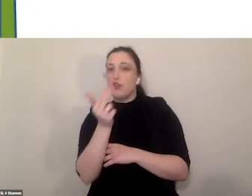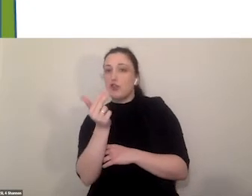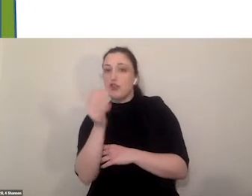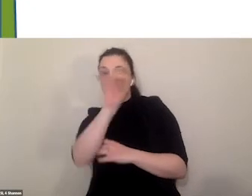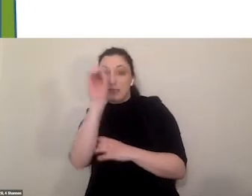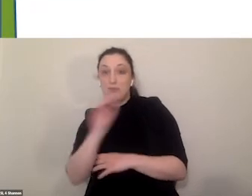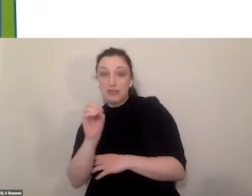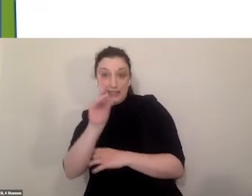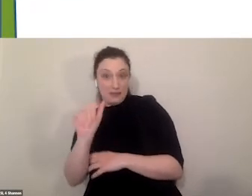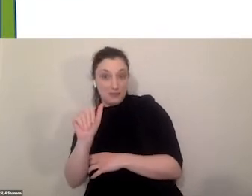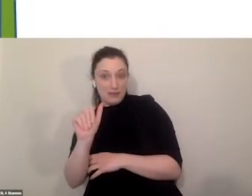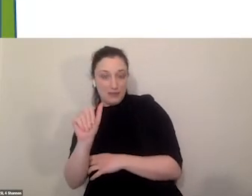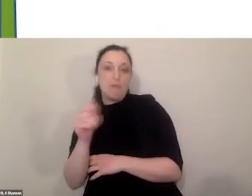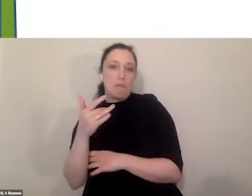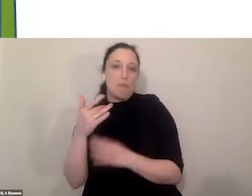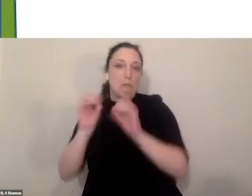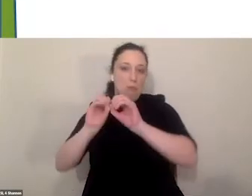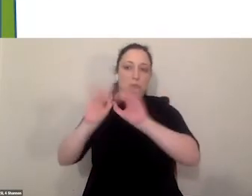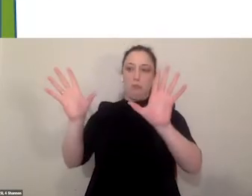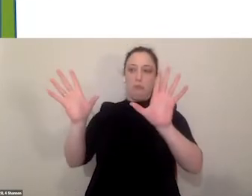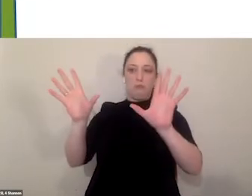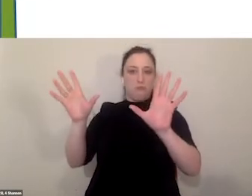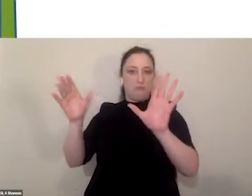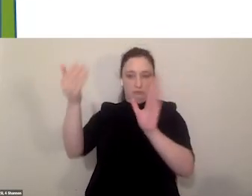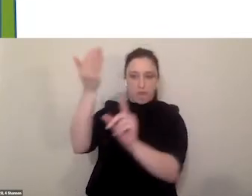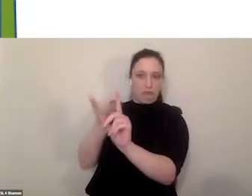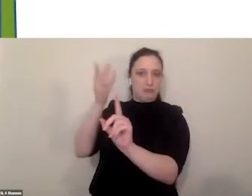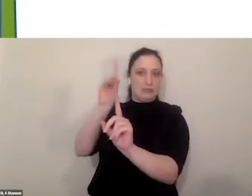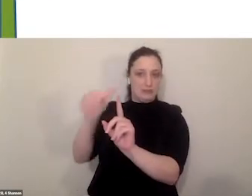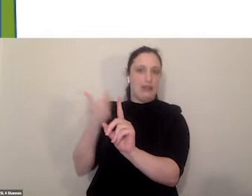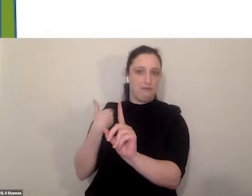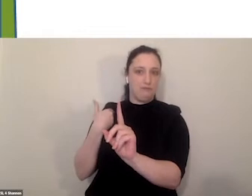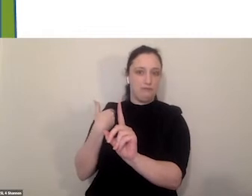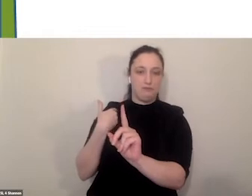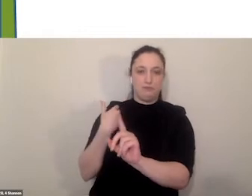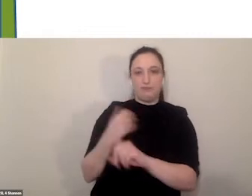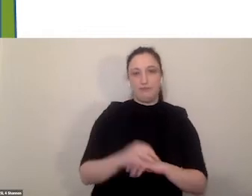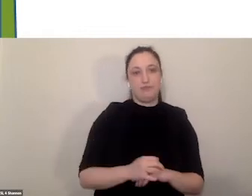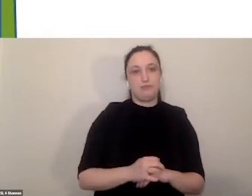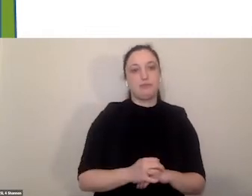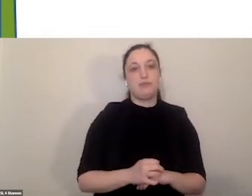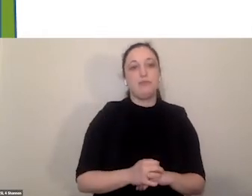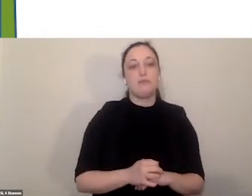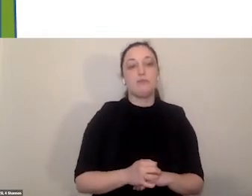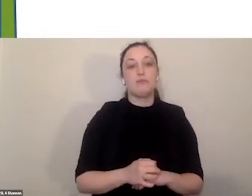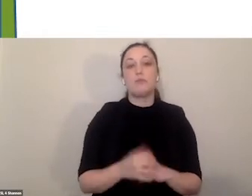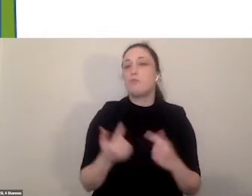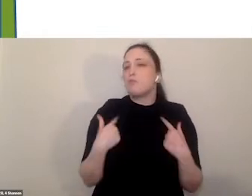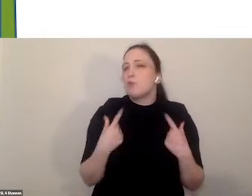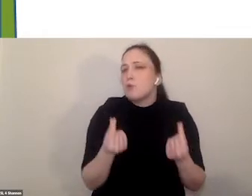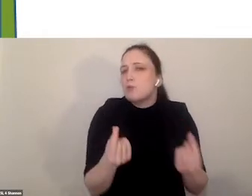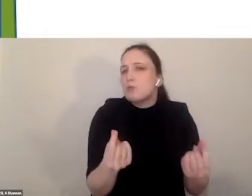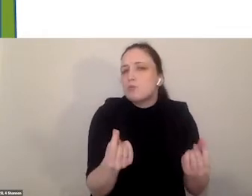almost all the time. So how do we go about doing what we do? Well, we first of all attract individuals to our network. So through